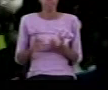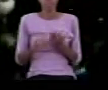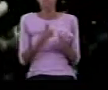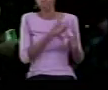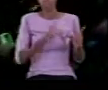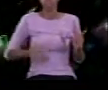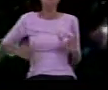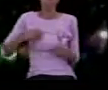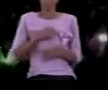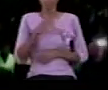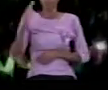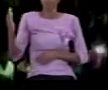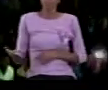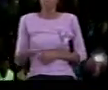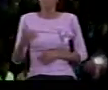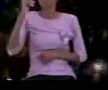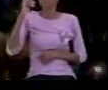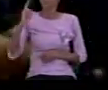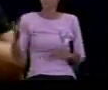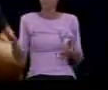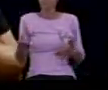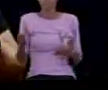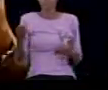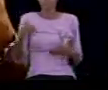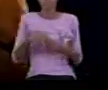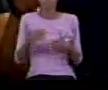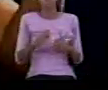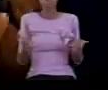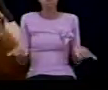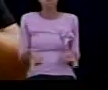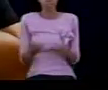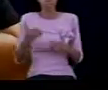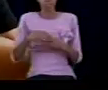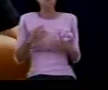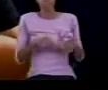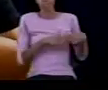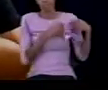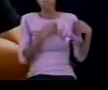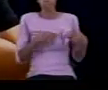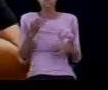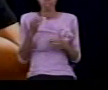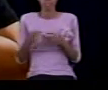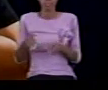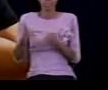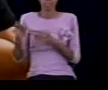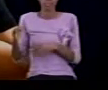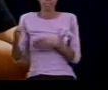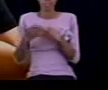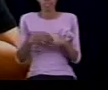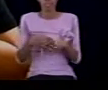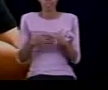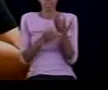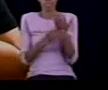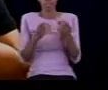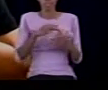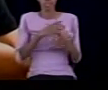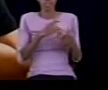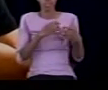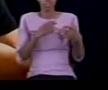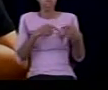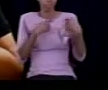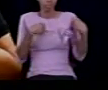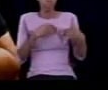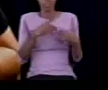midst, and in our hearts. If you want, put your hand over your heart and say, Lord, I welcome you